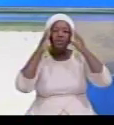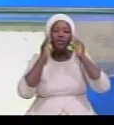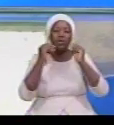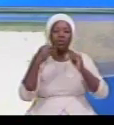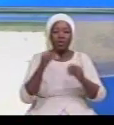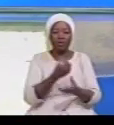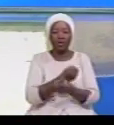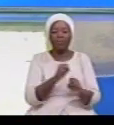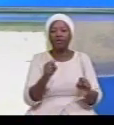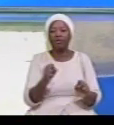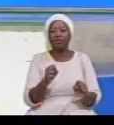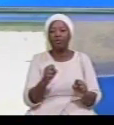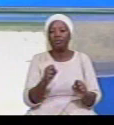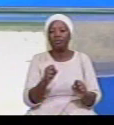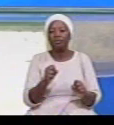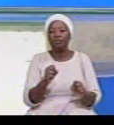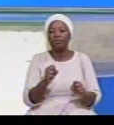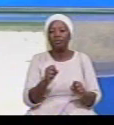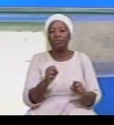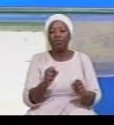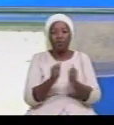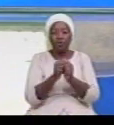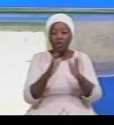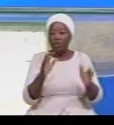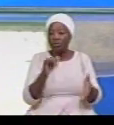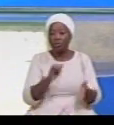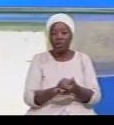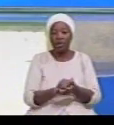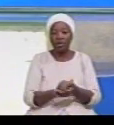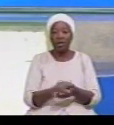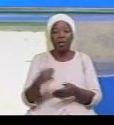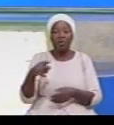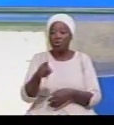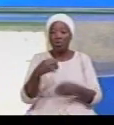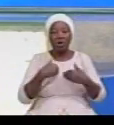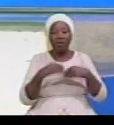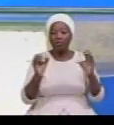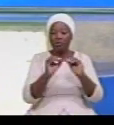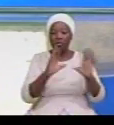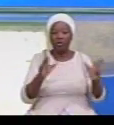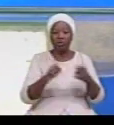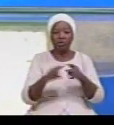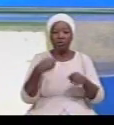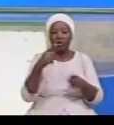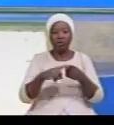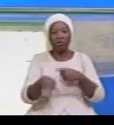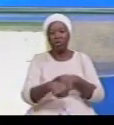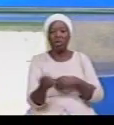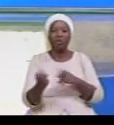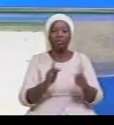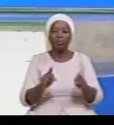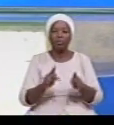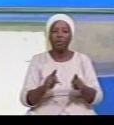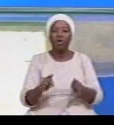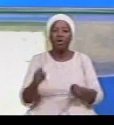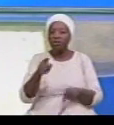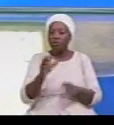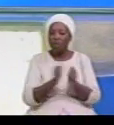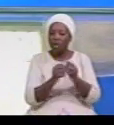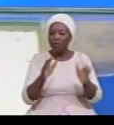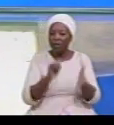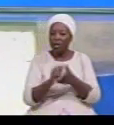salvation. Without that, you have nothing to say to other people. Without that, you don't